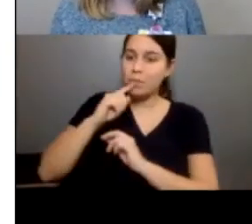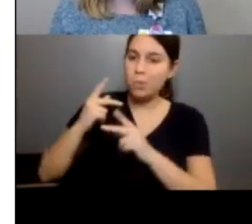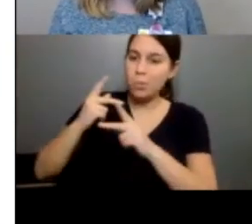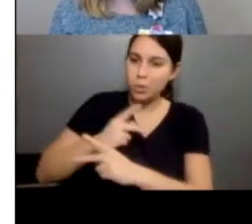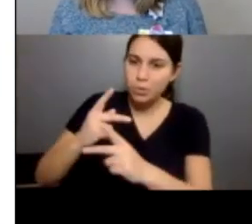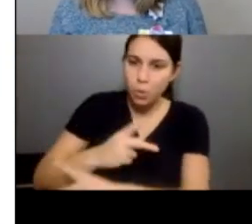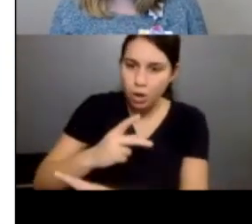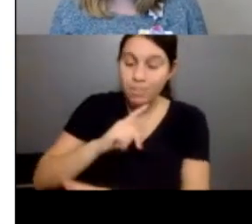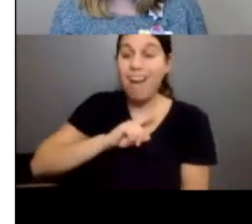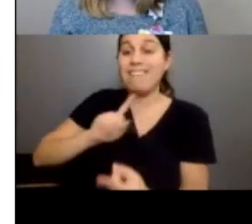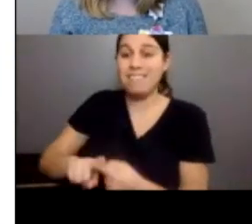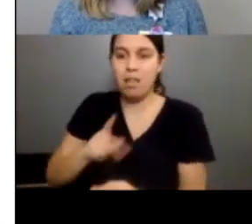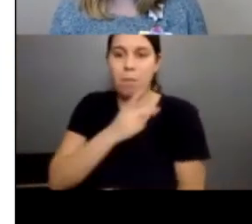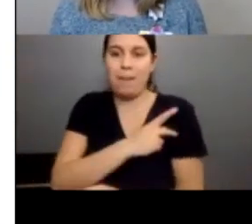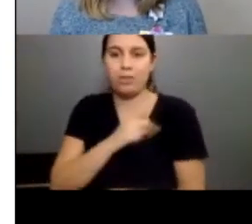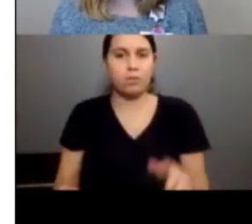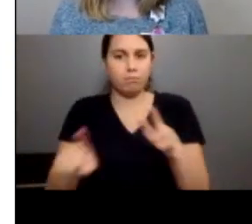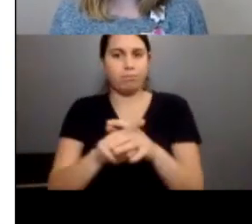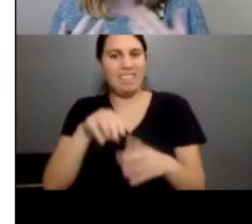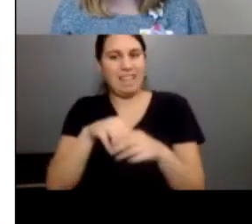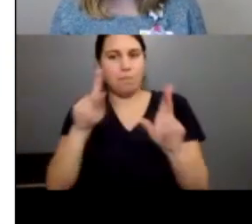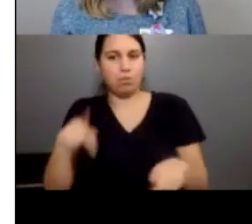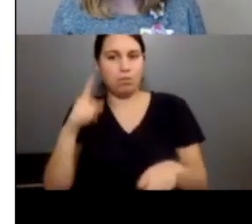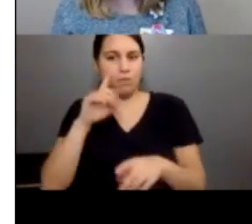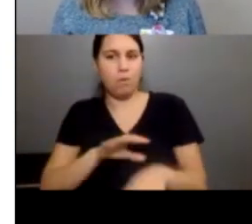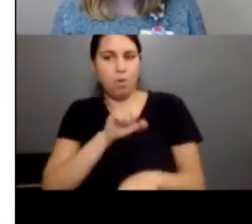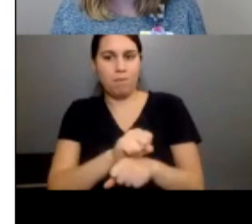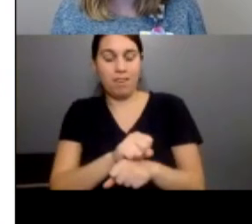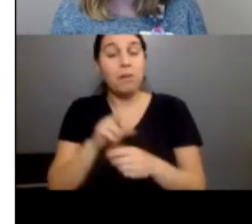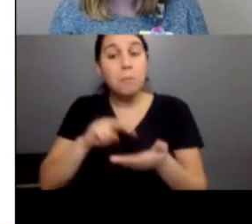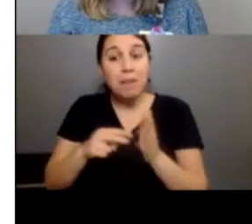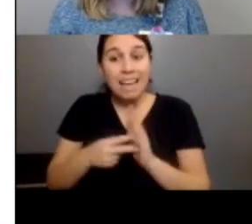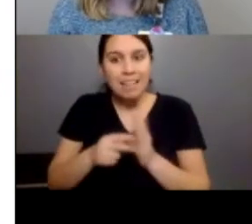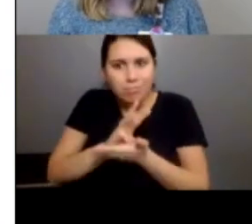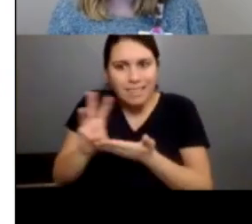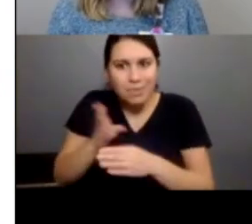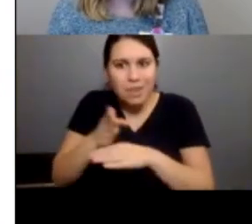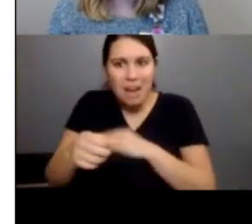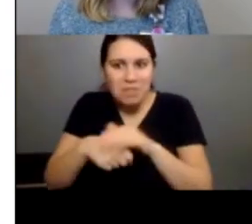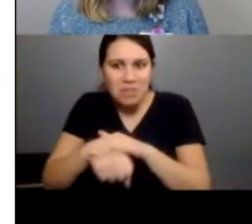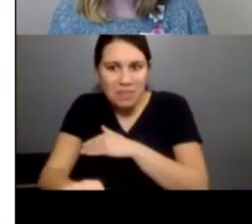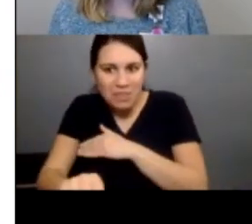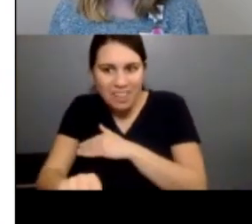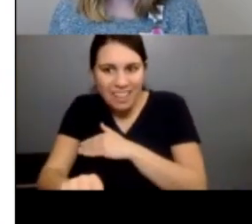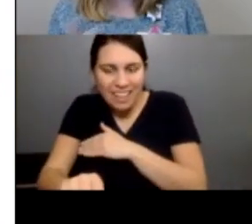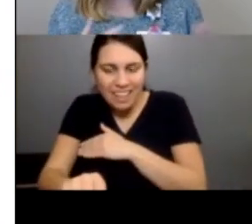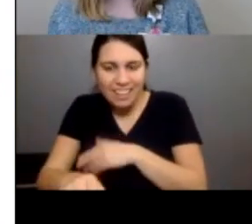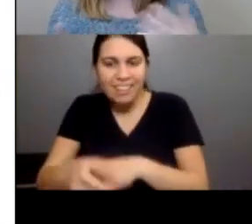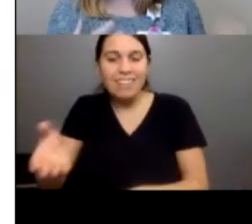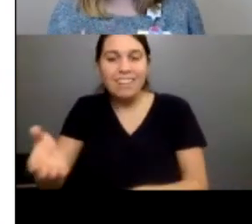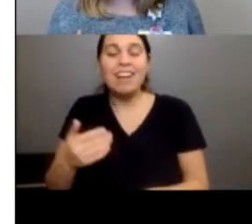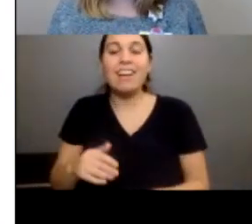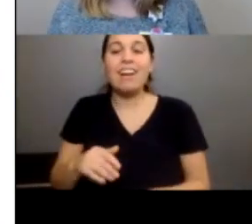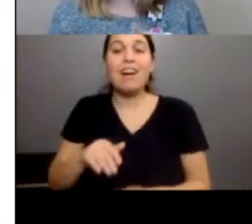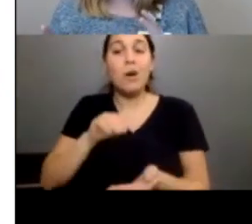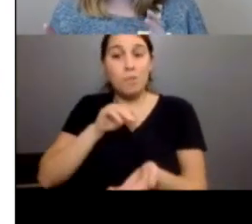appointment. So that in this case would have been, 6 weeks after delivery. Then the provider, again,